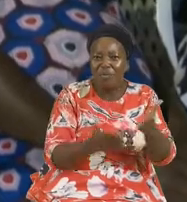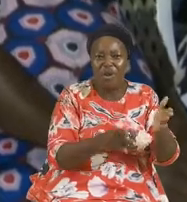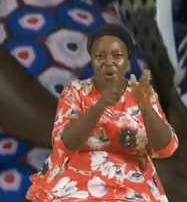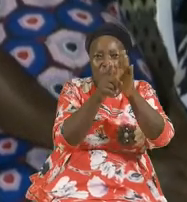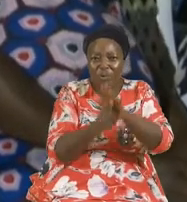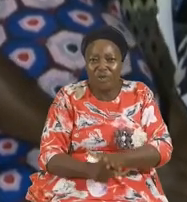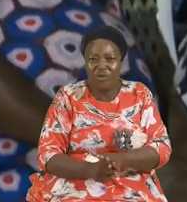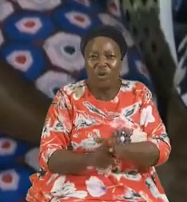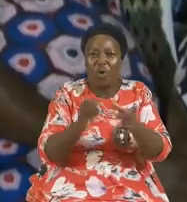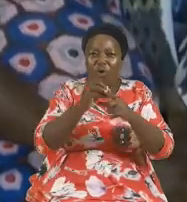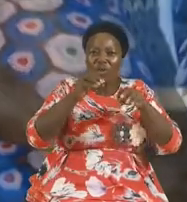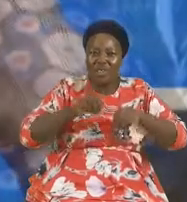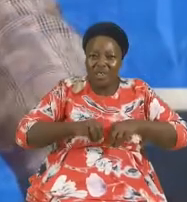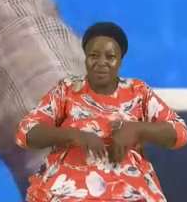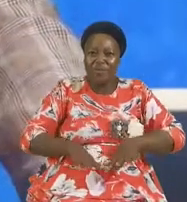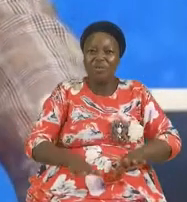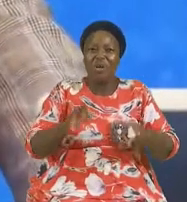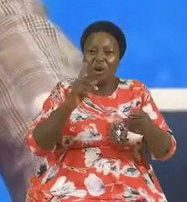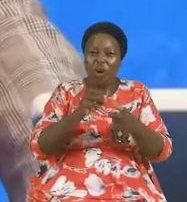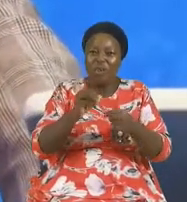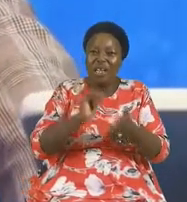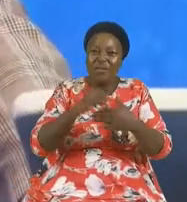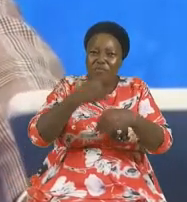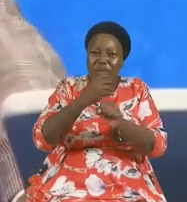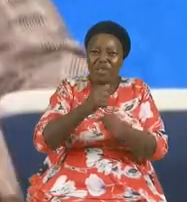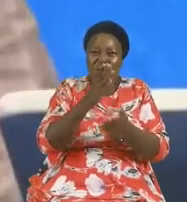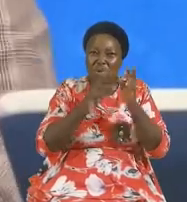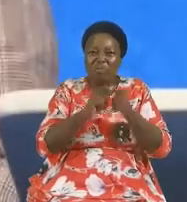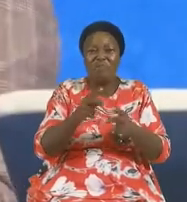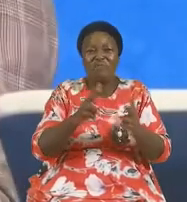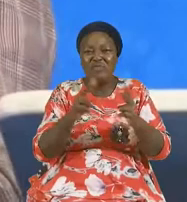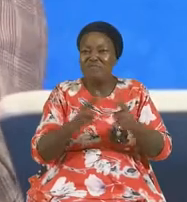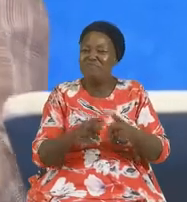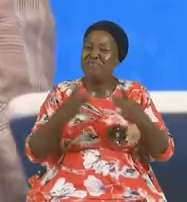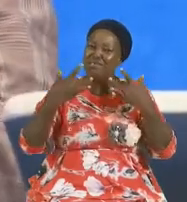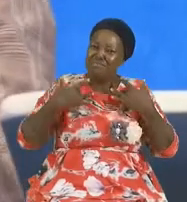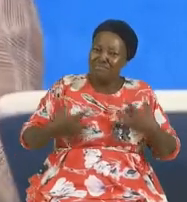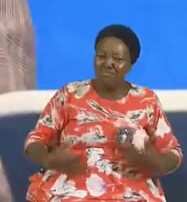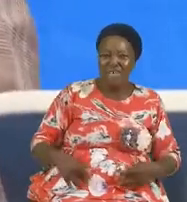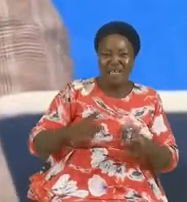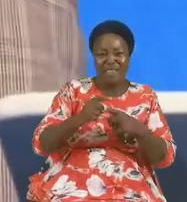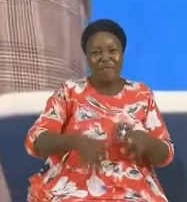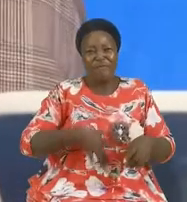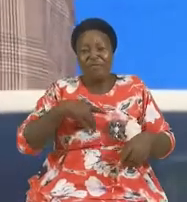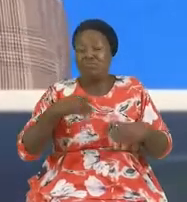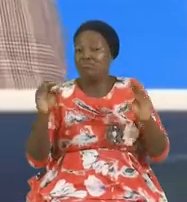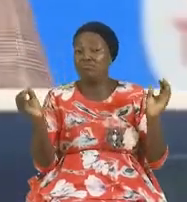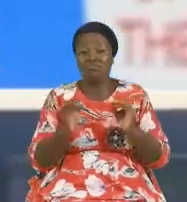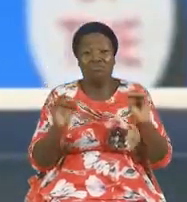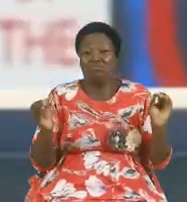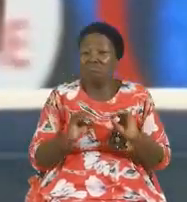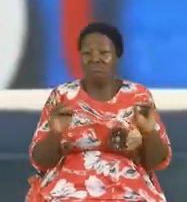Everything that brings oppression or depression, that makes a person so much in